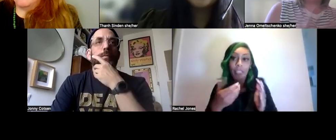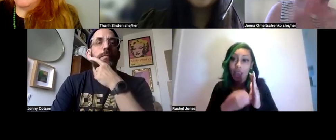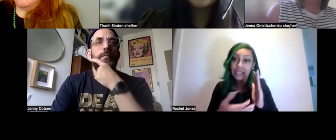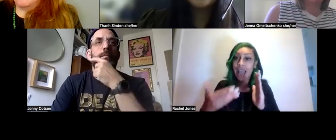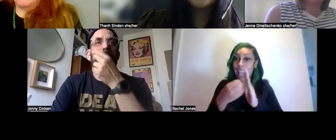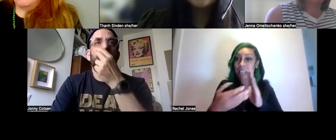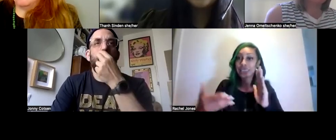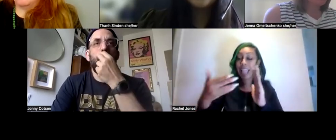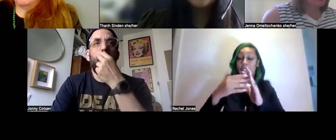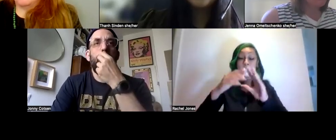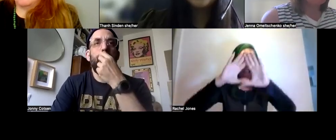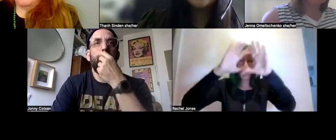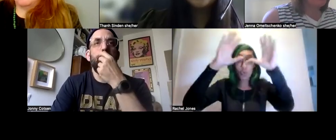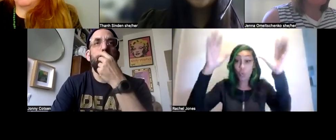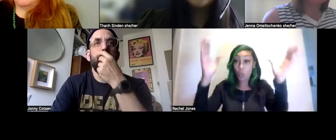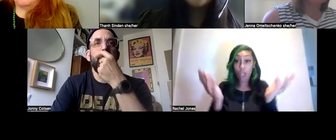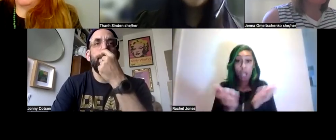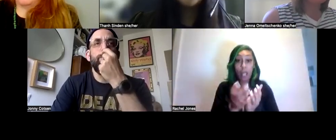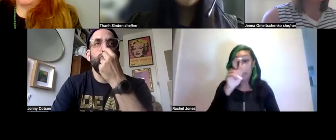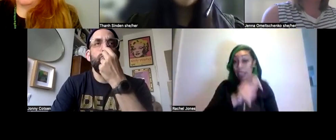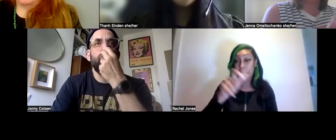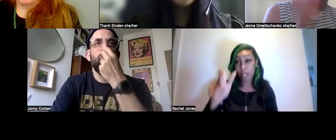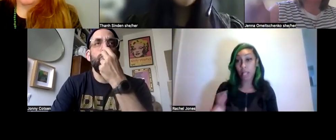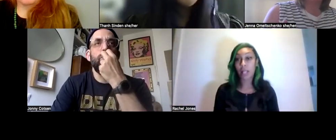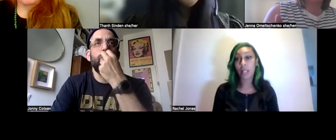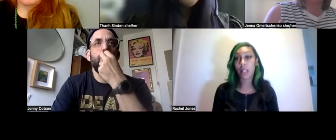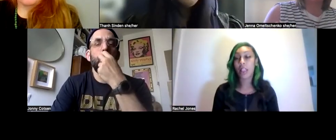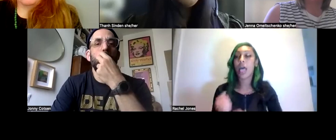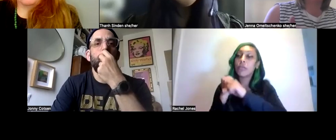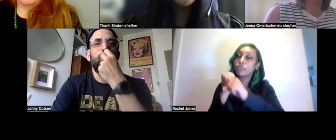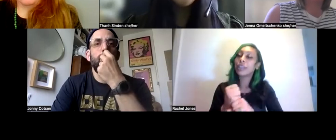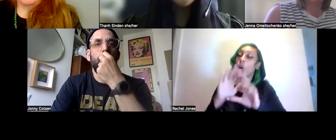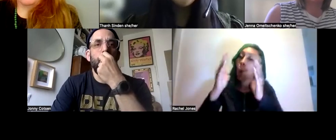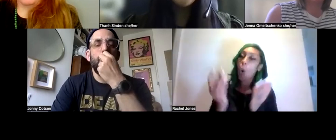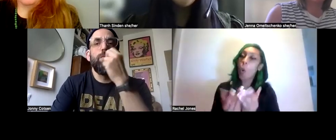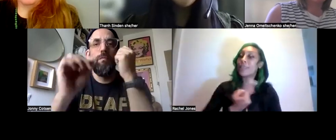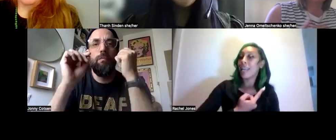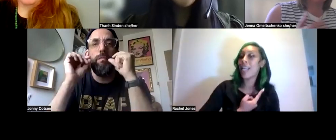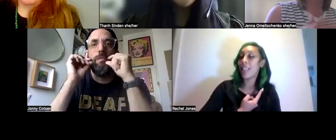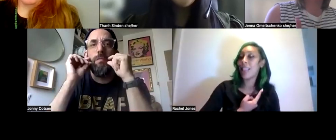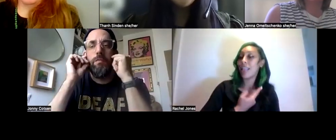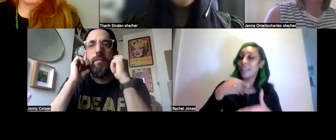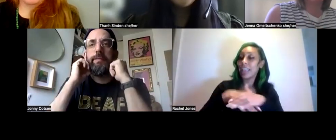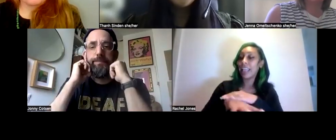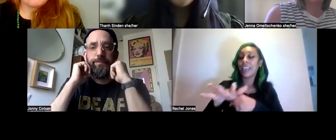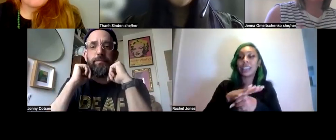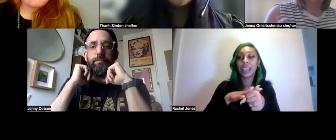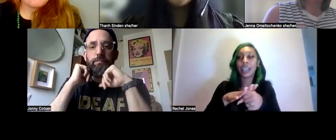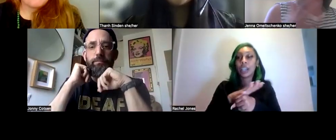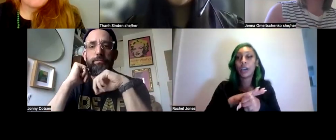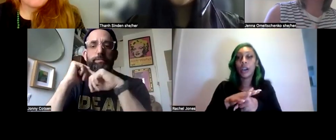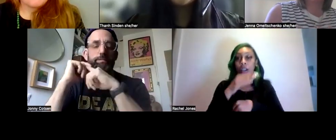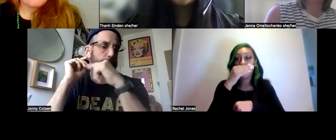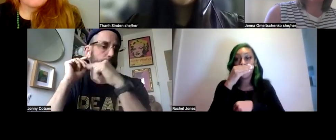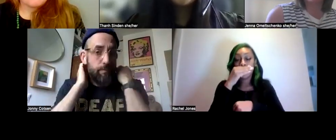fully rounded people. And bringing your kind of whole self into a situation, or as much as you want to,